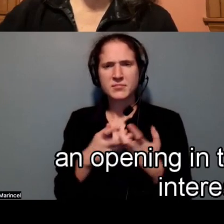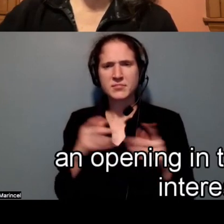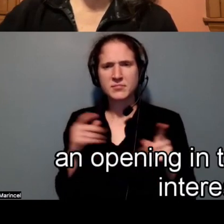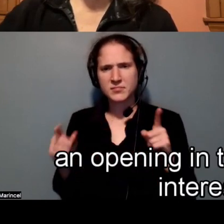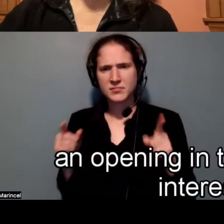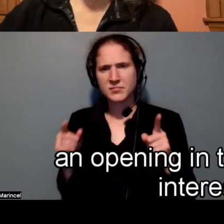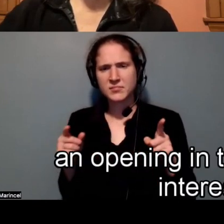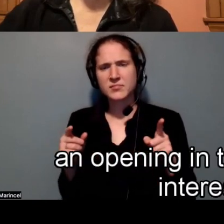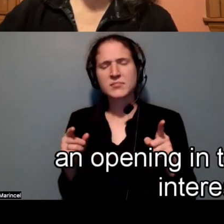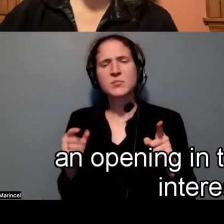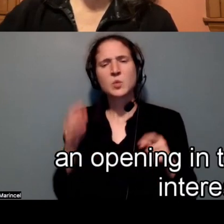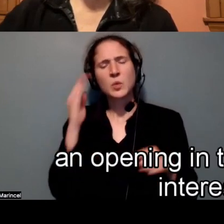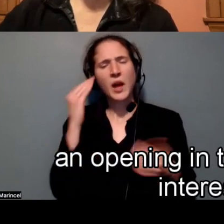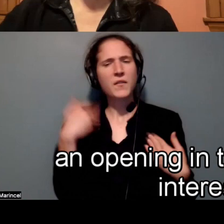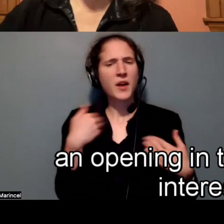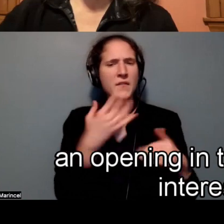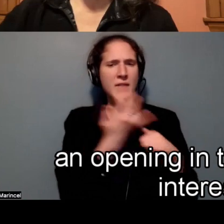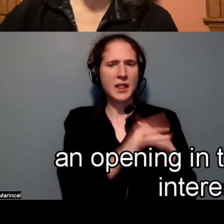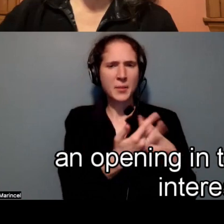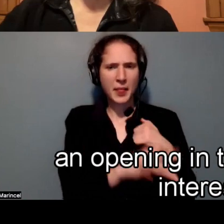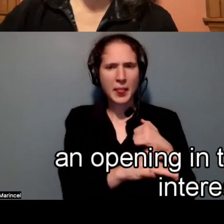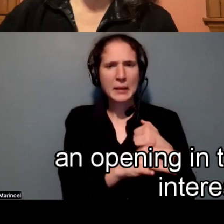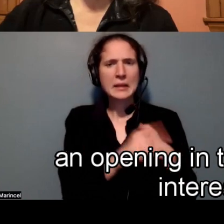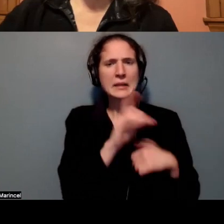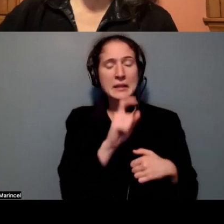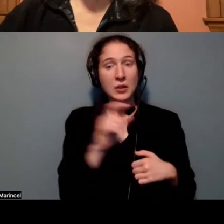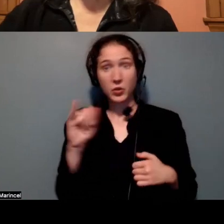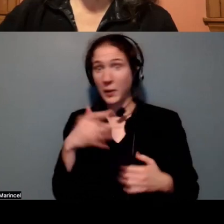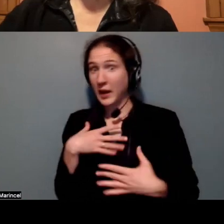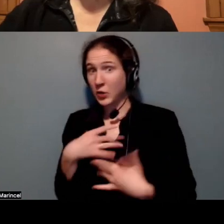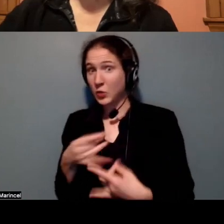in the marketplace and interests of mine.